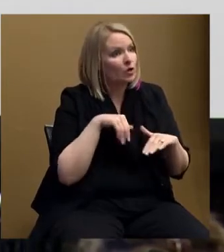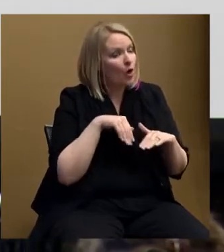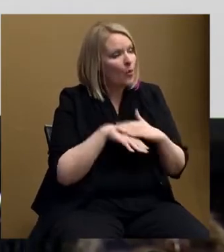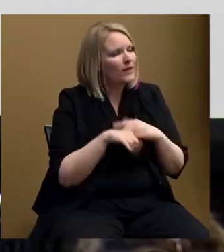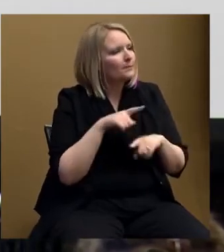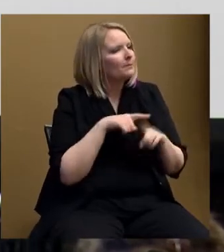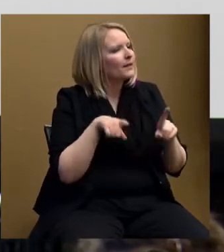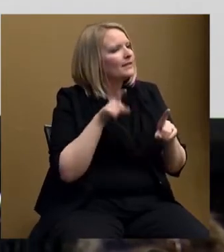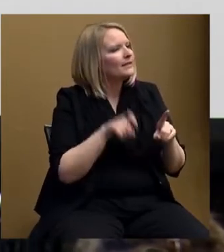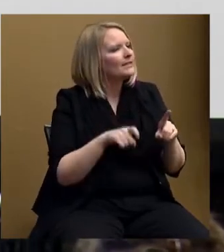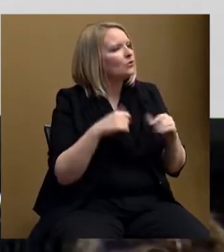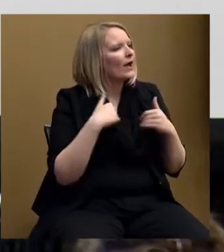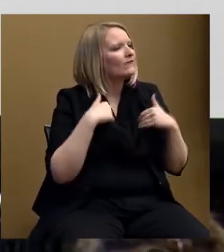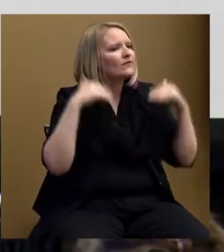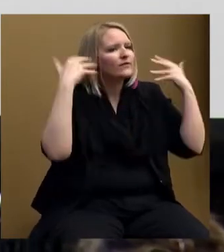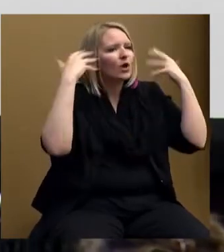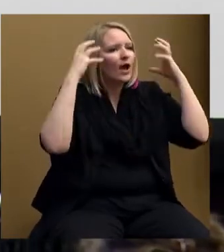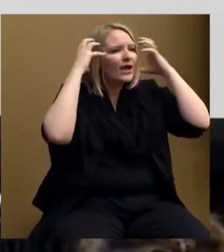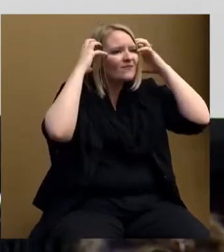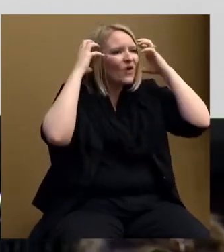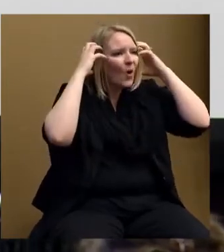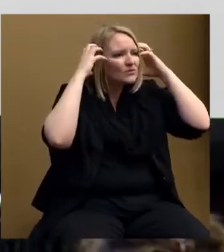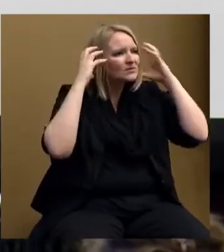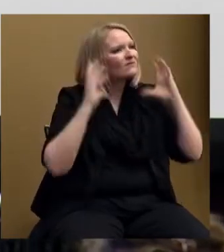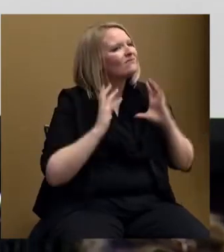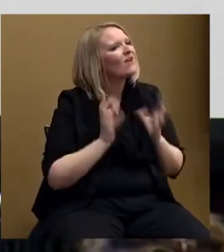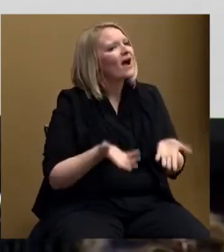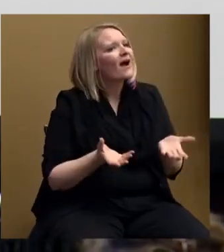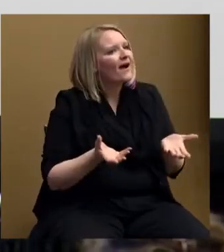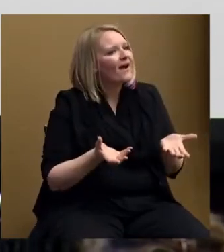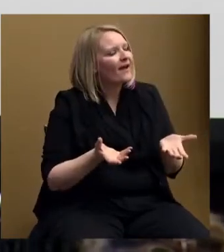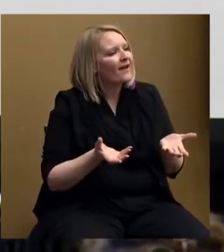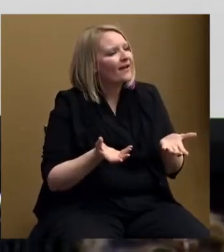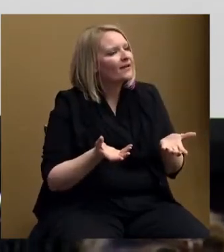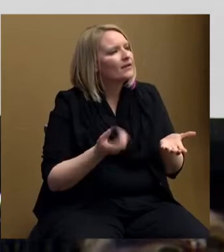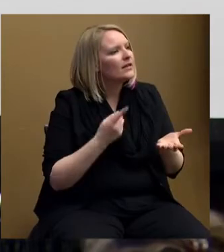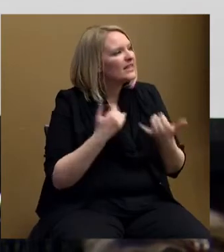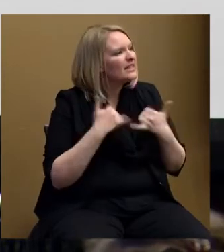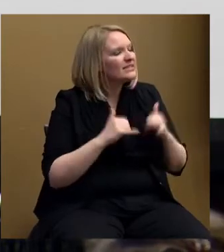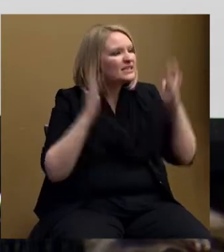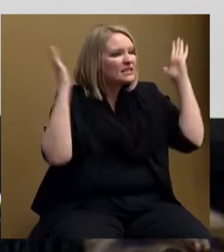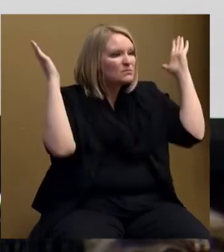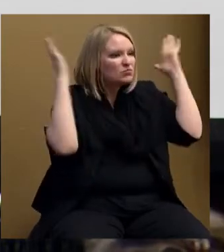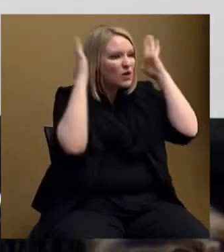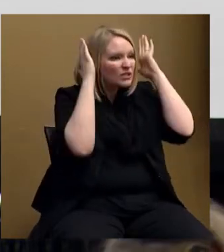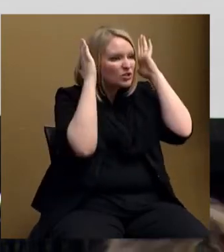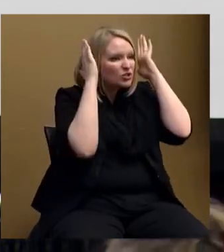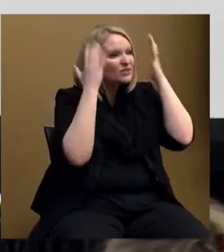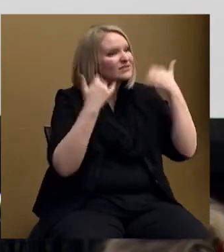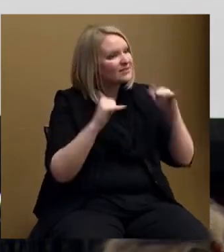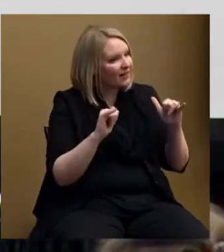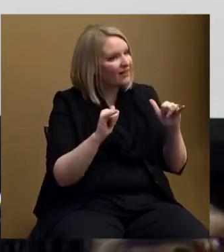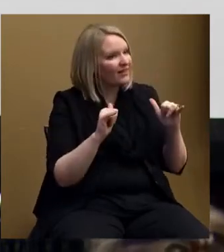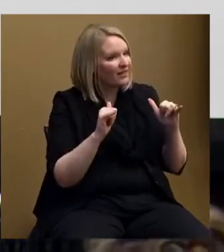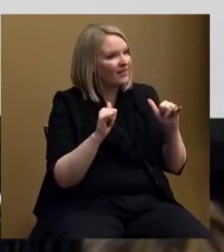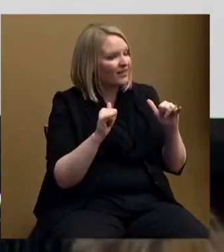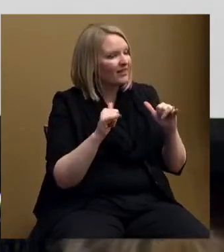had to have the noise cancellation headphones on. And then he still applied pressure to them.